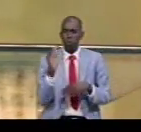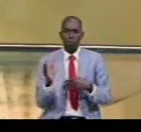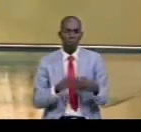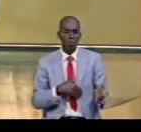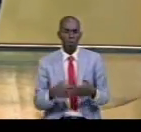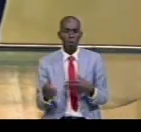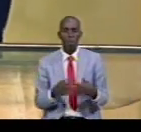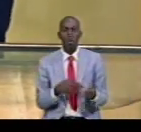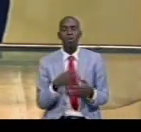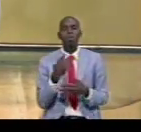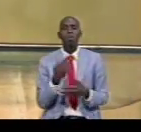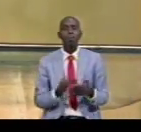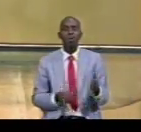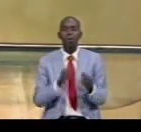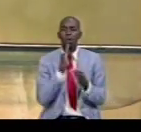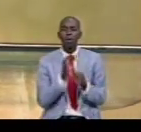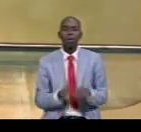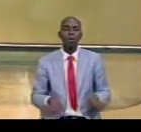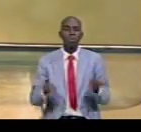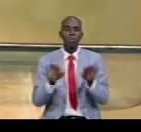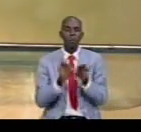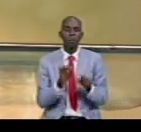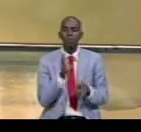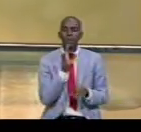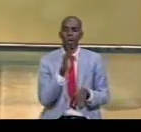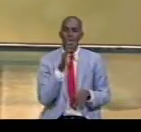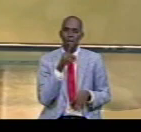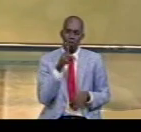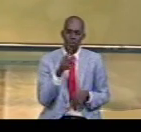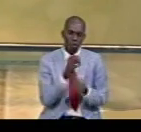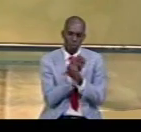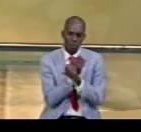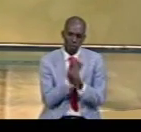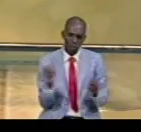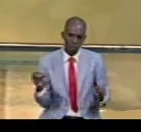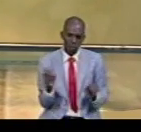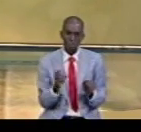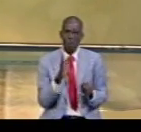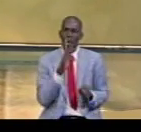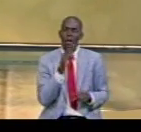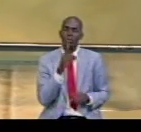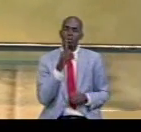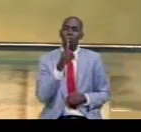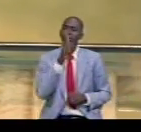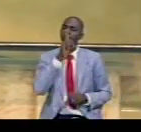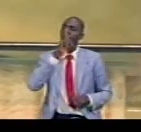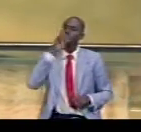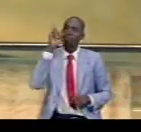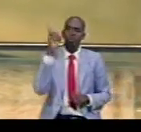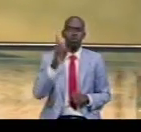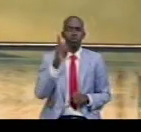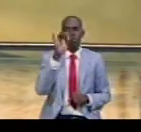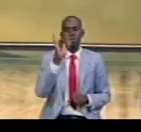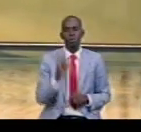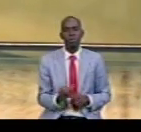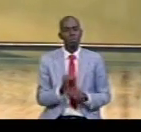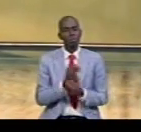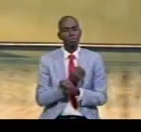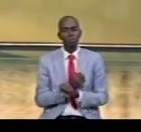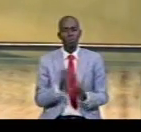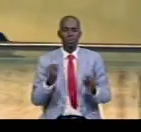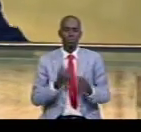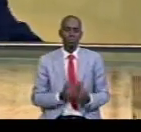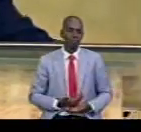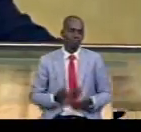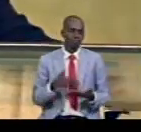have been hearing the word. Are you genuinely saved? Are you truly born again? Are you a real child of God? Are you a real child